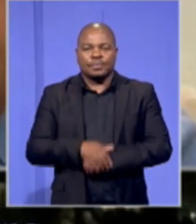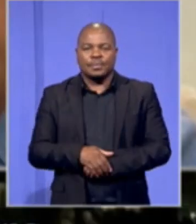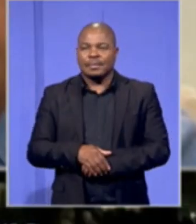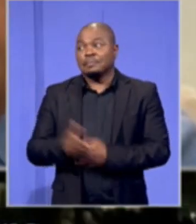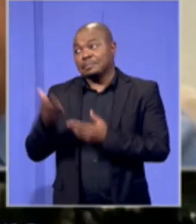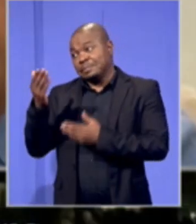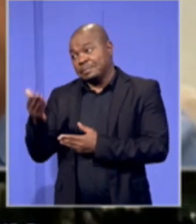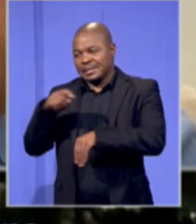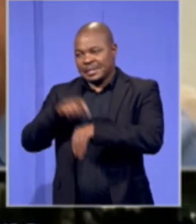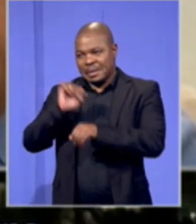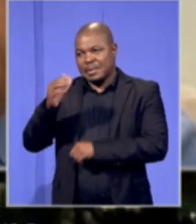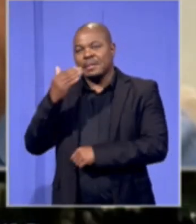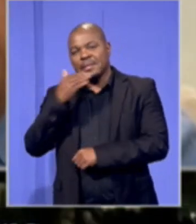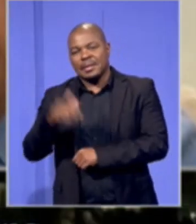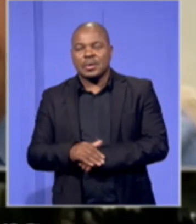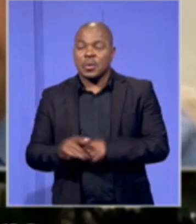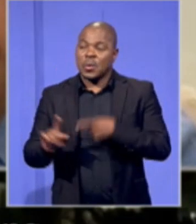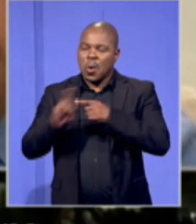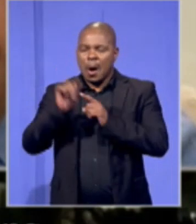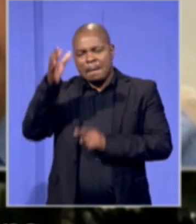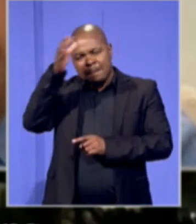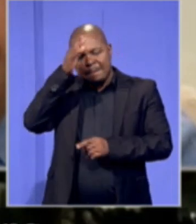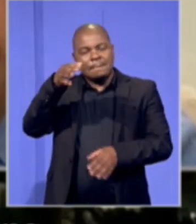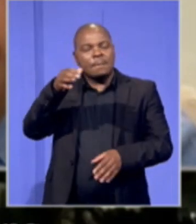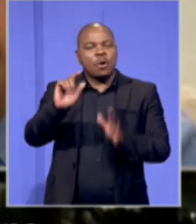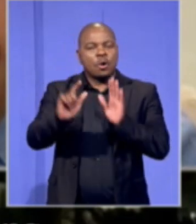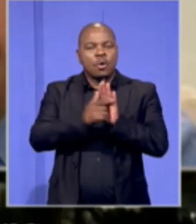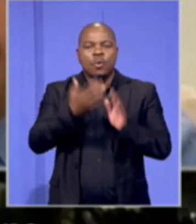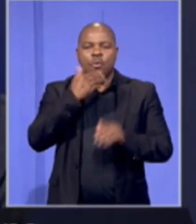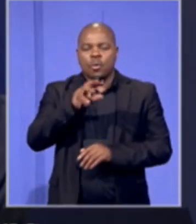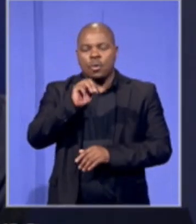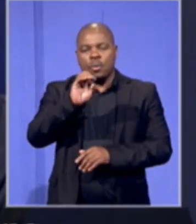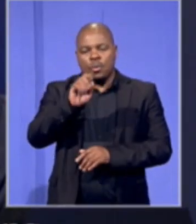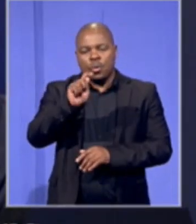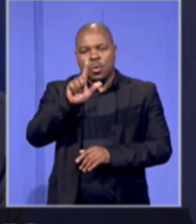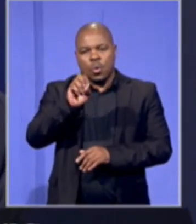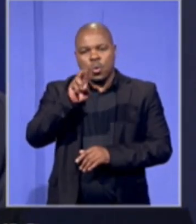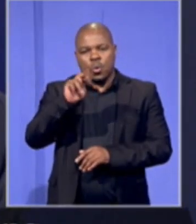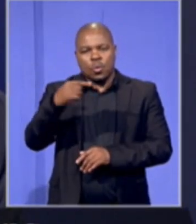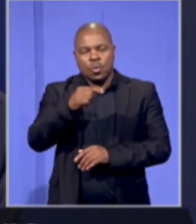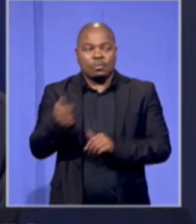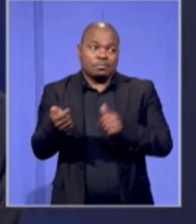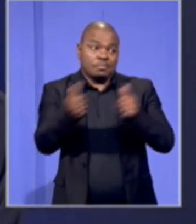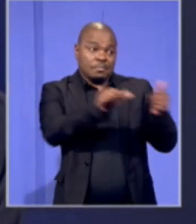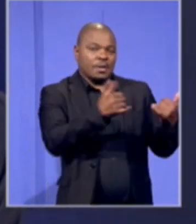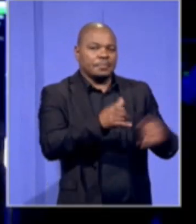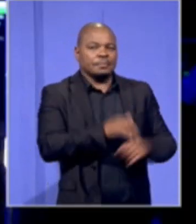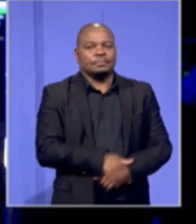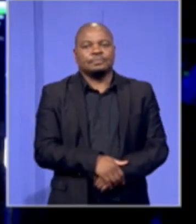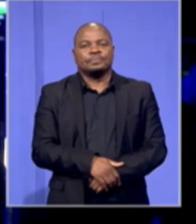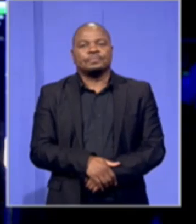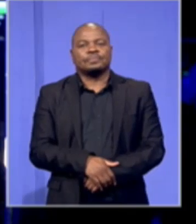a ke le bue ka nako ya hao e mmohi ke setsibi ditabeng tsa molao e le Matjhini Motlou jwale ke kgutlela ho Sediso.